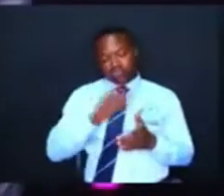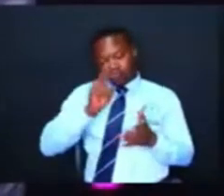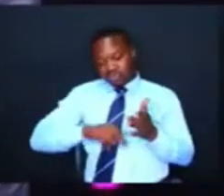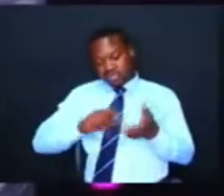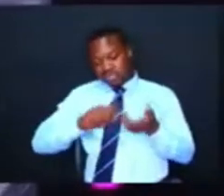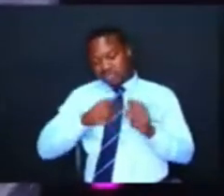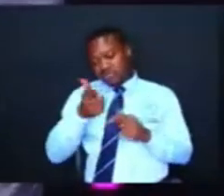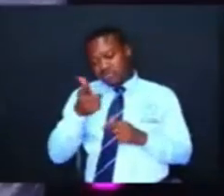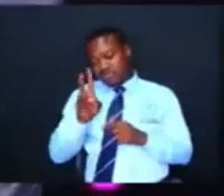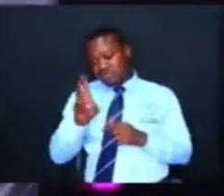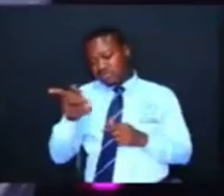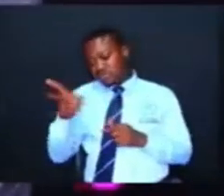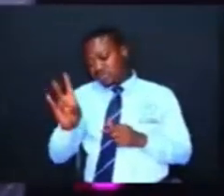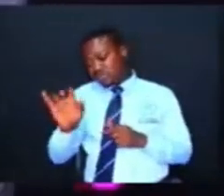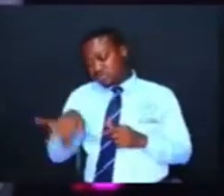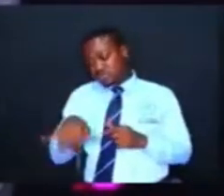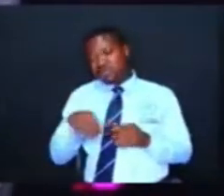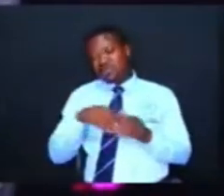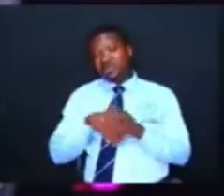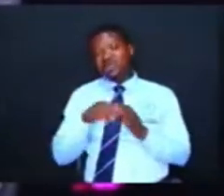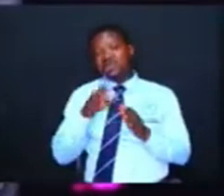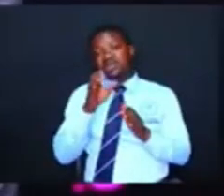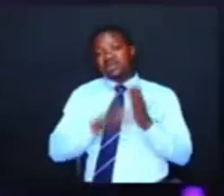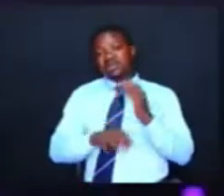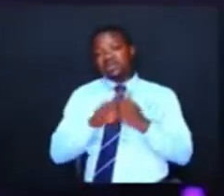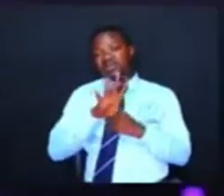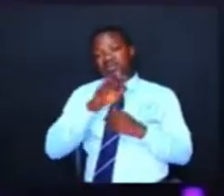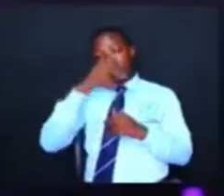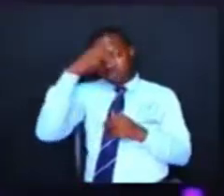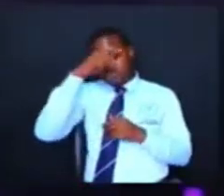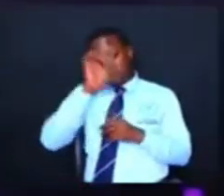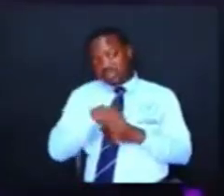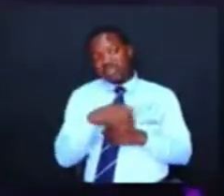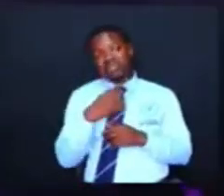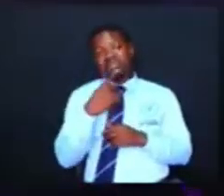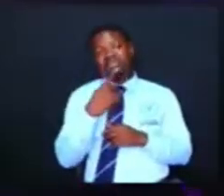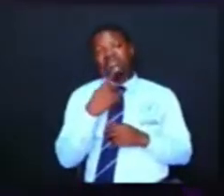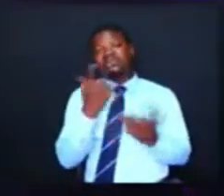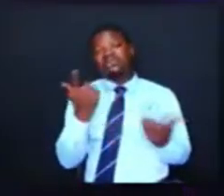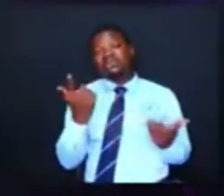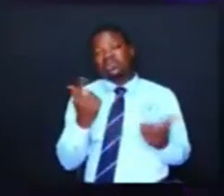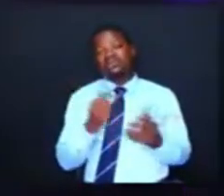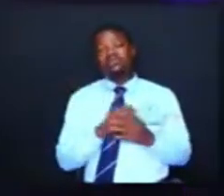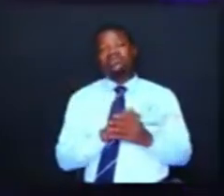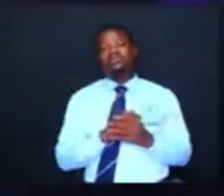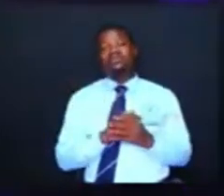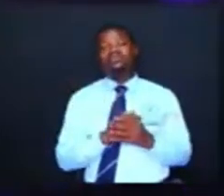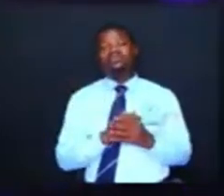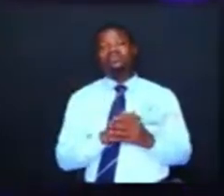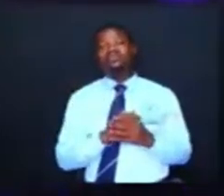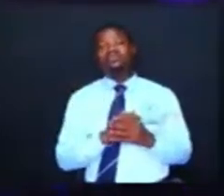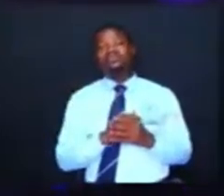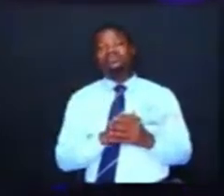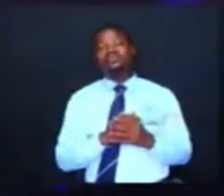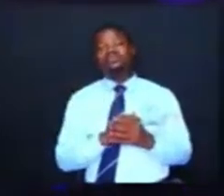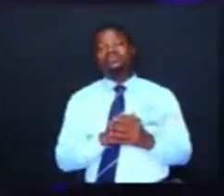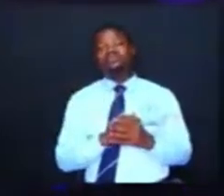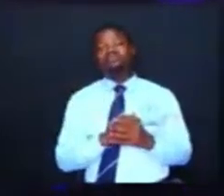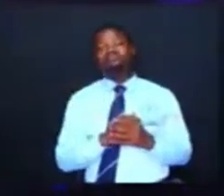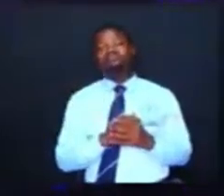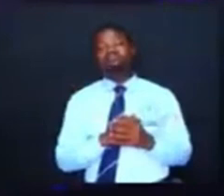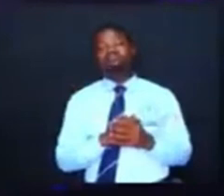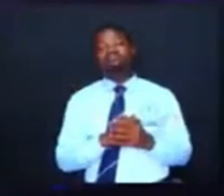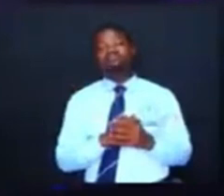27 of the same chapter 4 of Proverbs then brings a certain fine conclusion to what he is